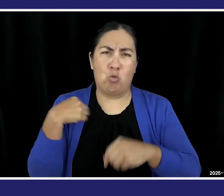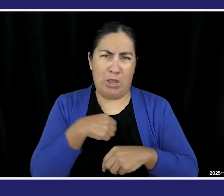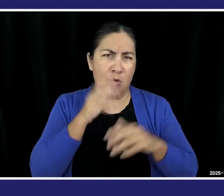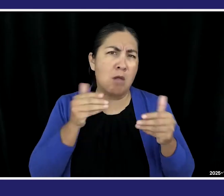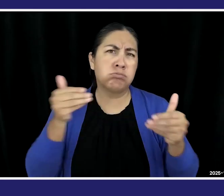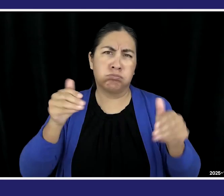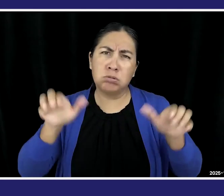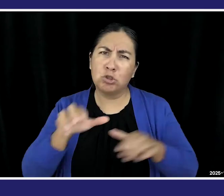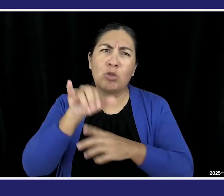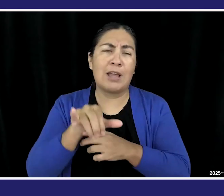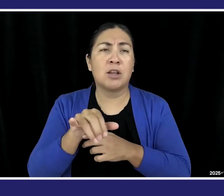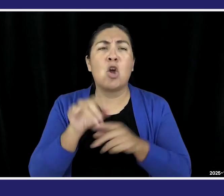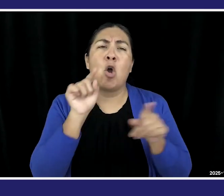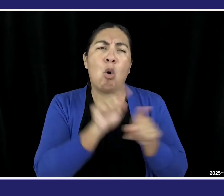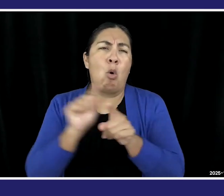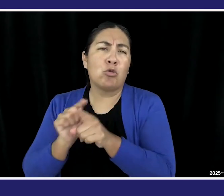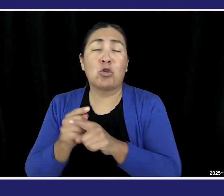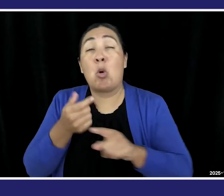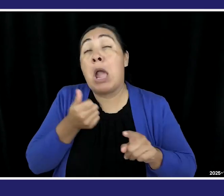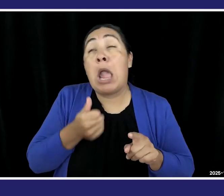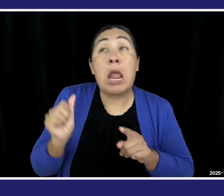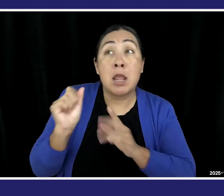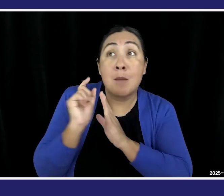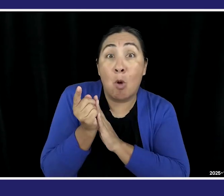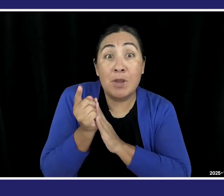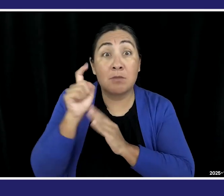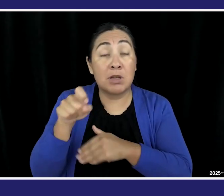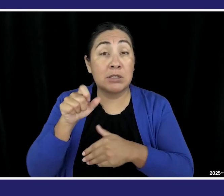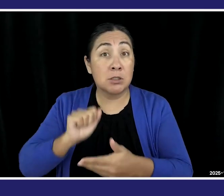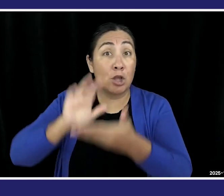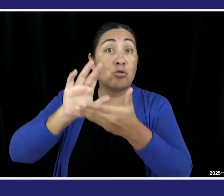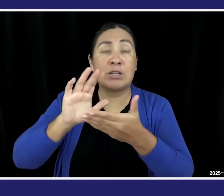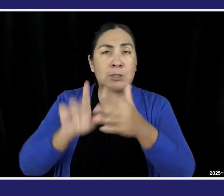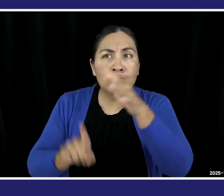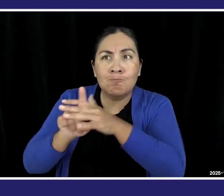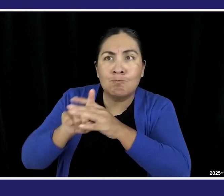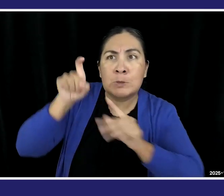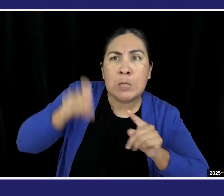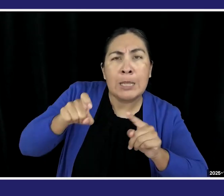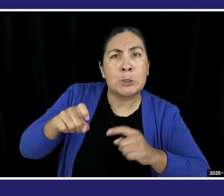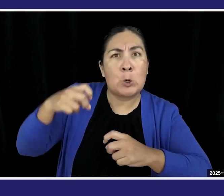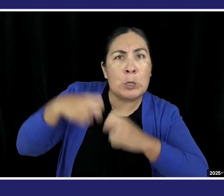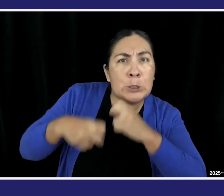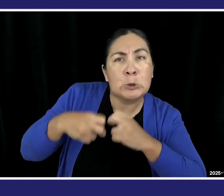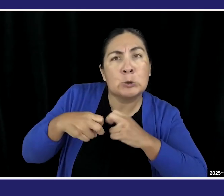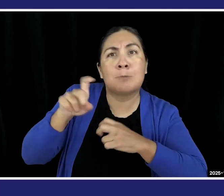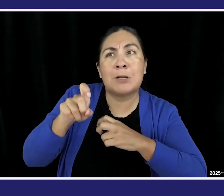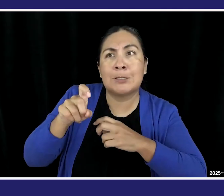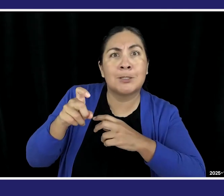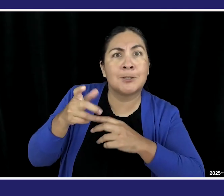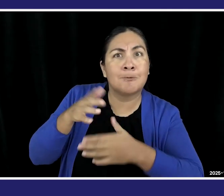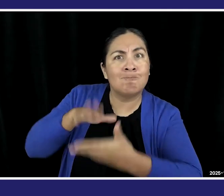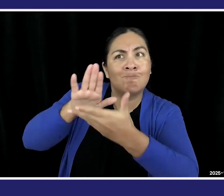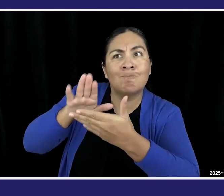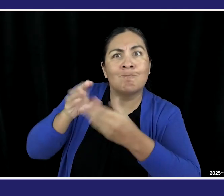as anytime we may need to address any emerging needs and issues. I think we can all definitely